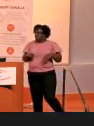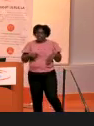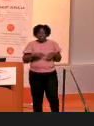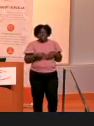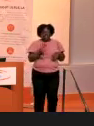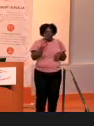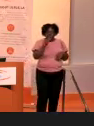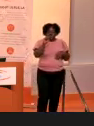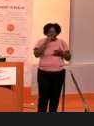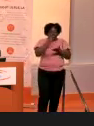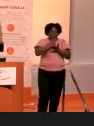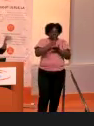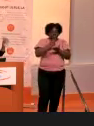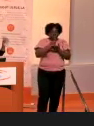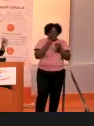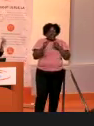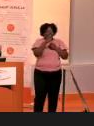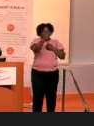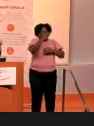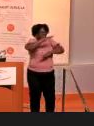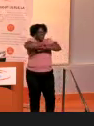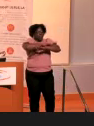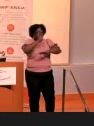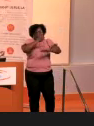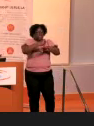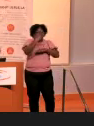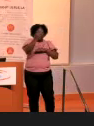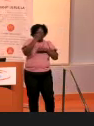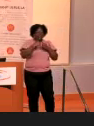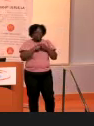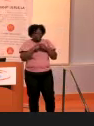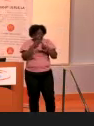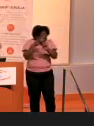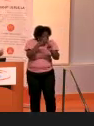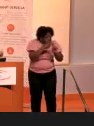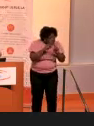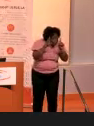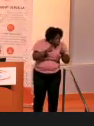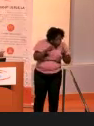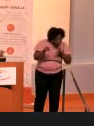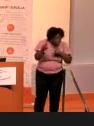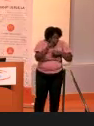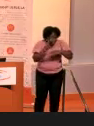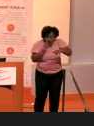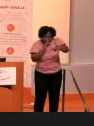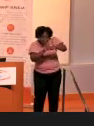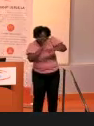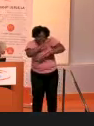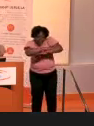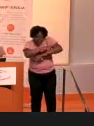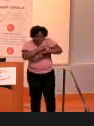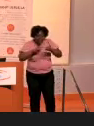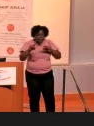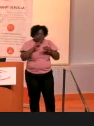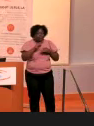Therapeutics. And again, they have a table outside. They're recruiting for a trial. So please feel free to go talk to them when